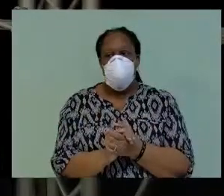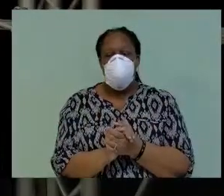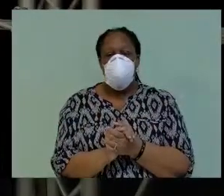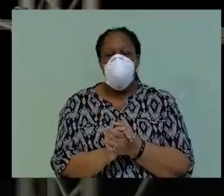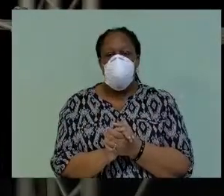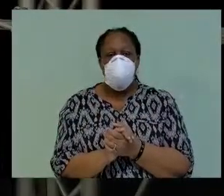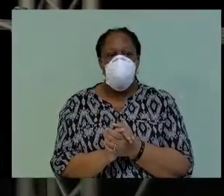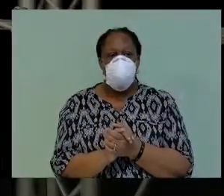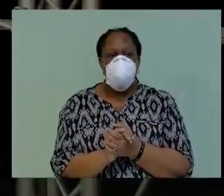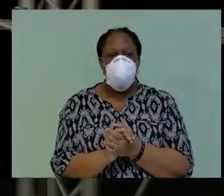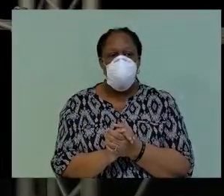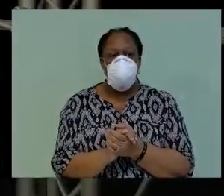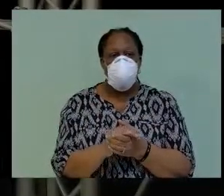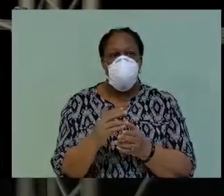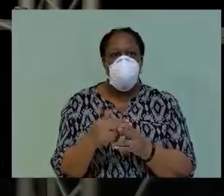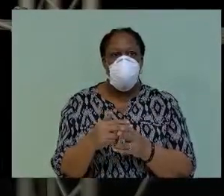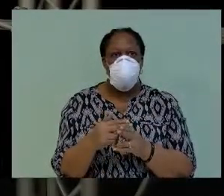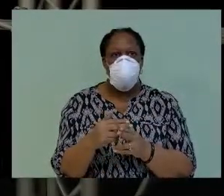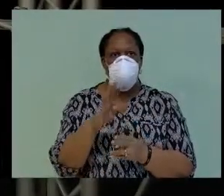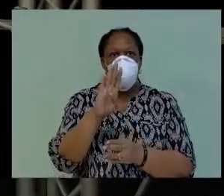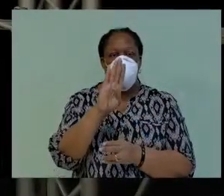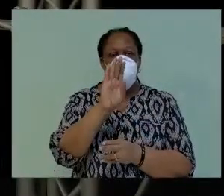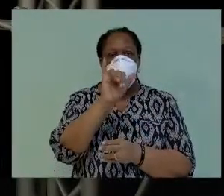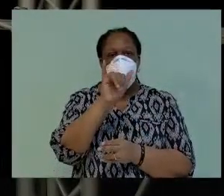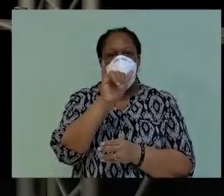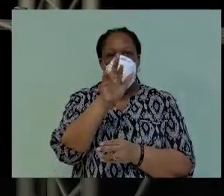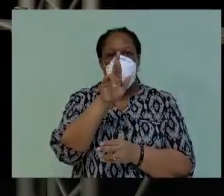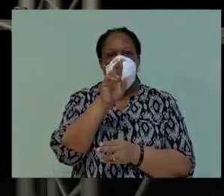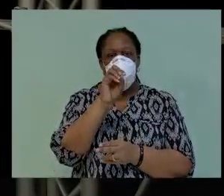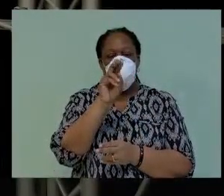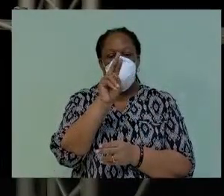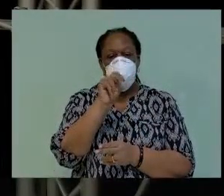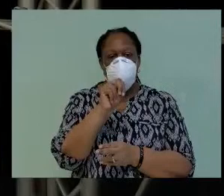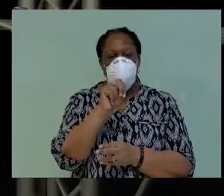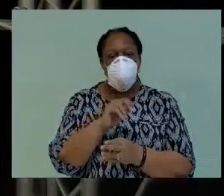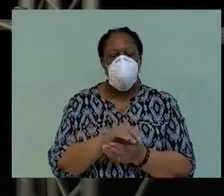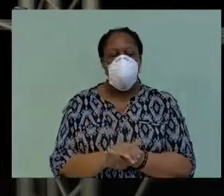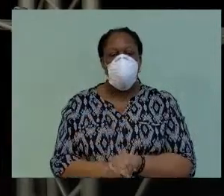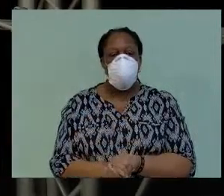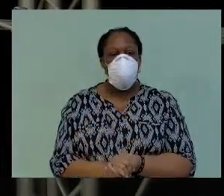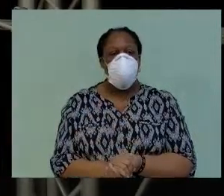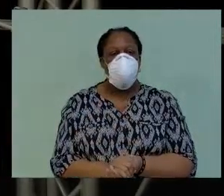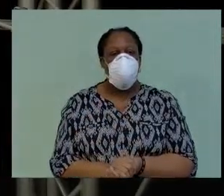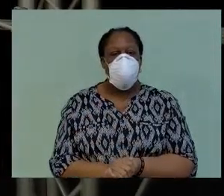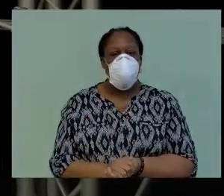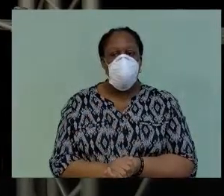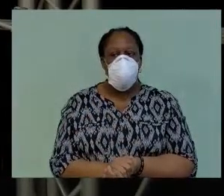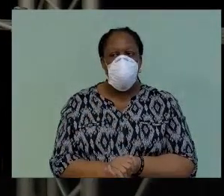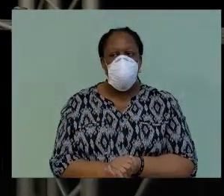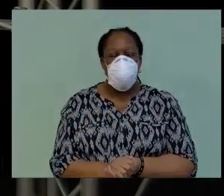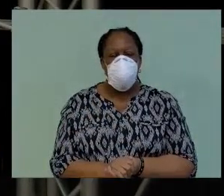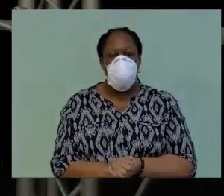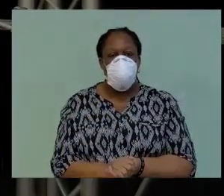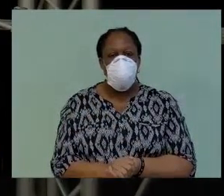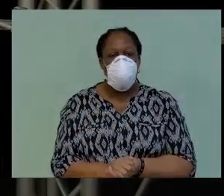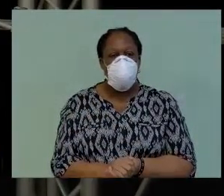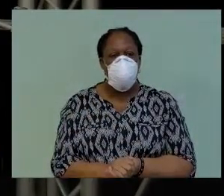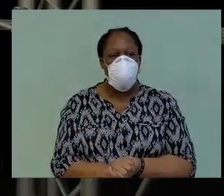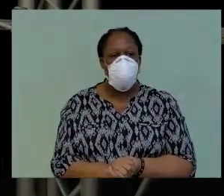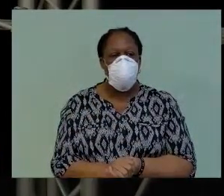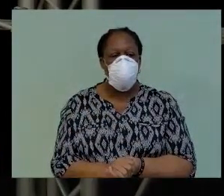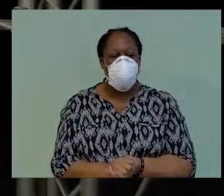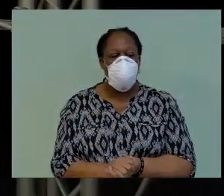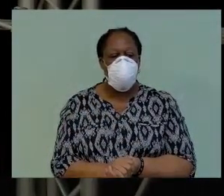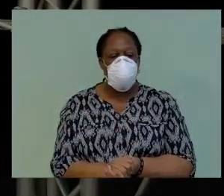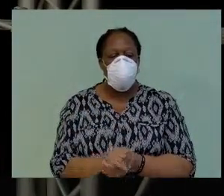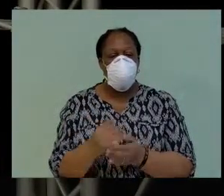the Disaster Mitigation Council, the Honorable Vincent Byron.